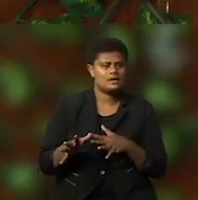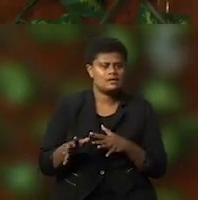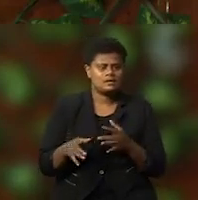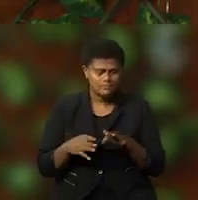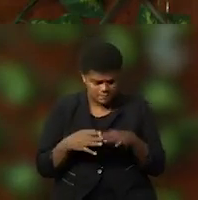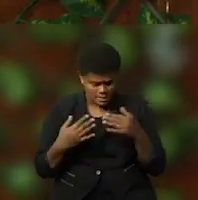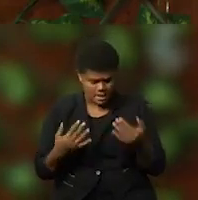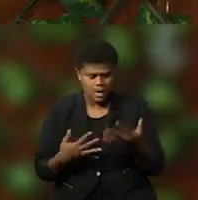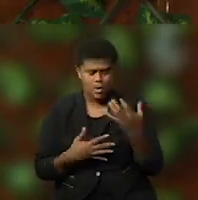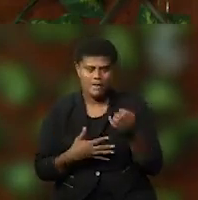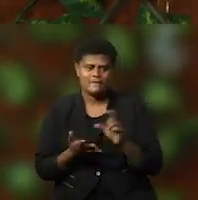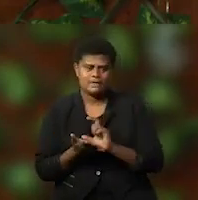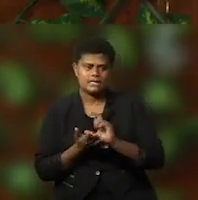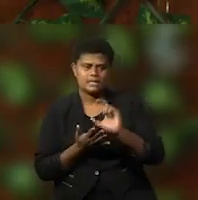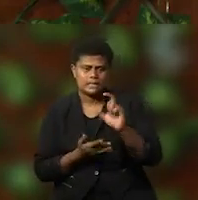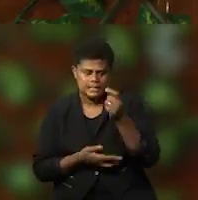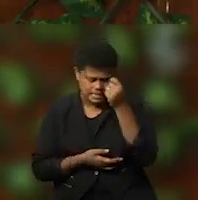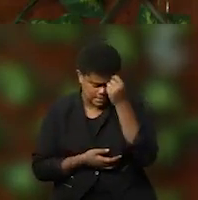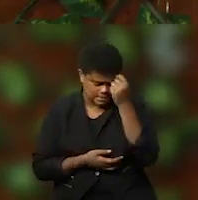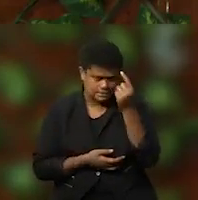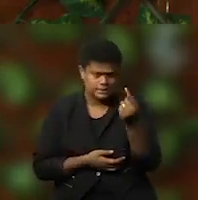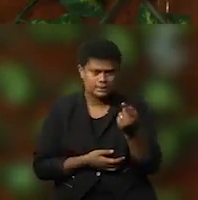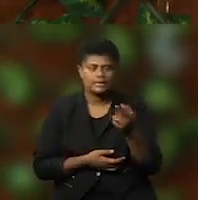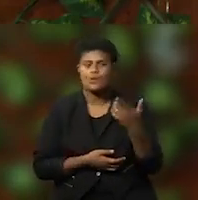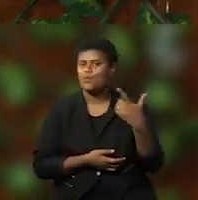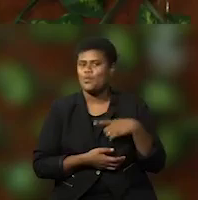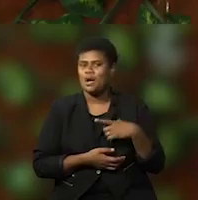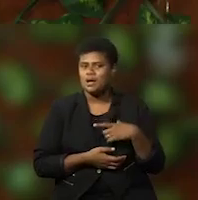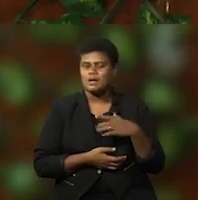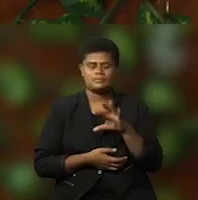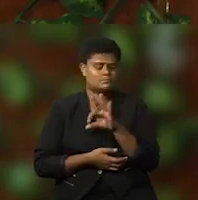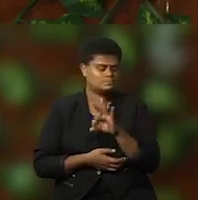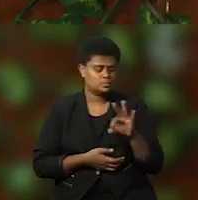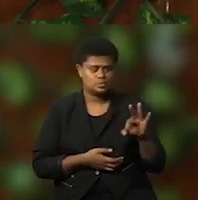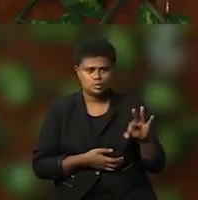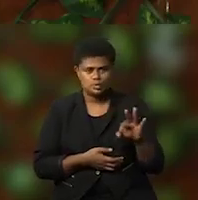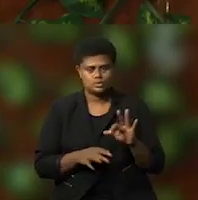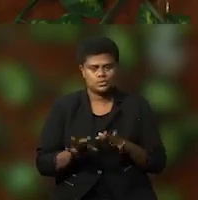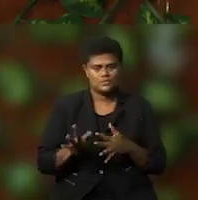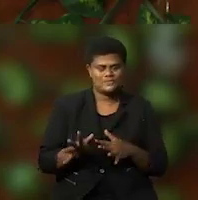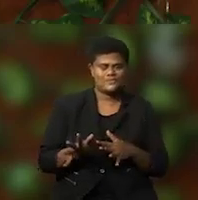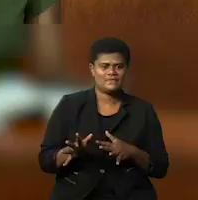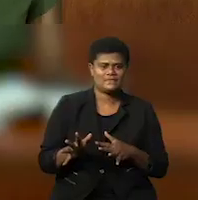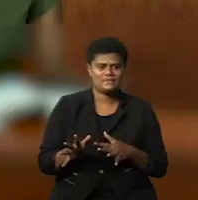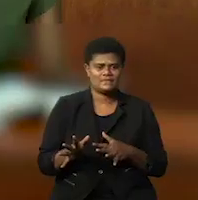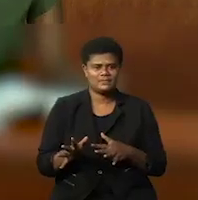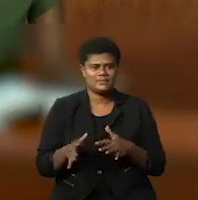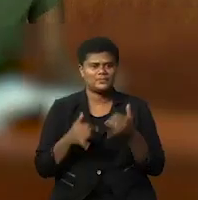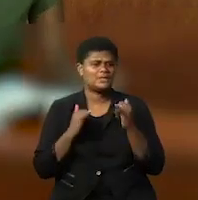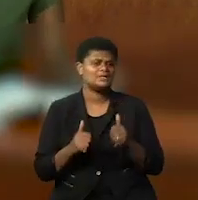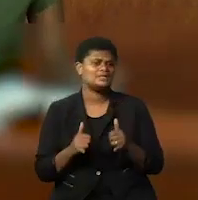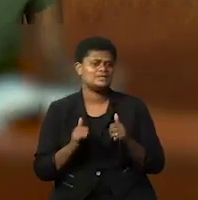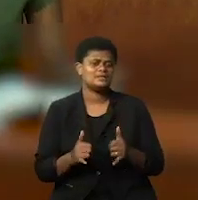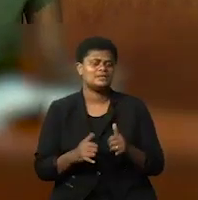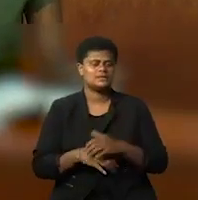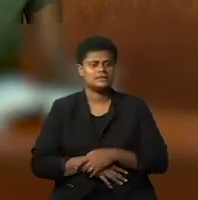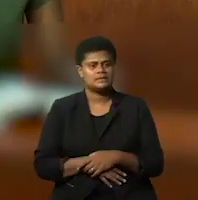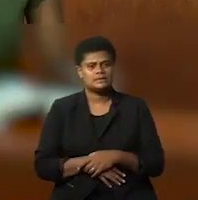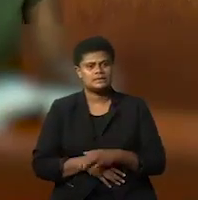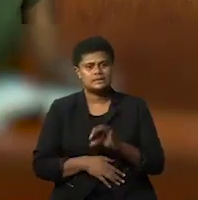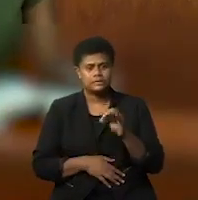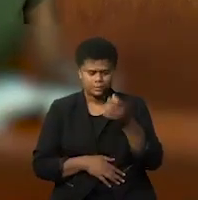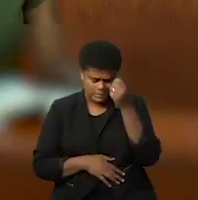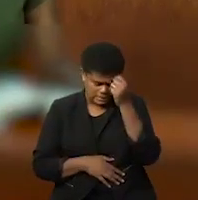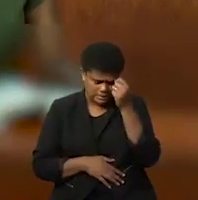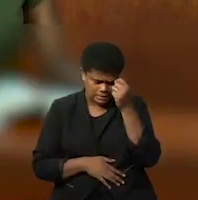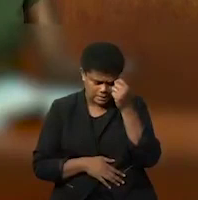they now have a clear understanding on why not to fear judgment. Why not to fear judgment? Yeah, I believe that if in order for us not to